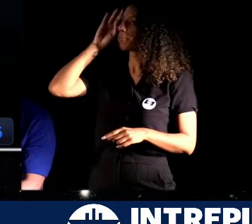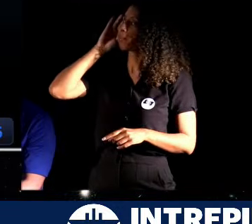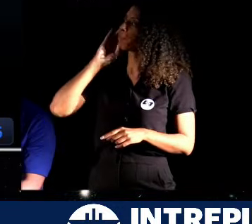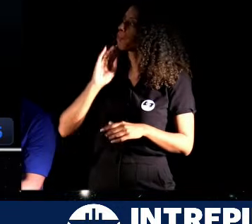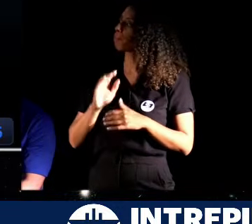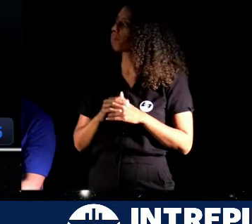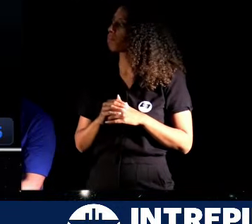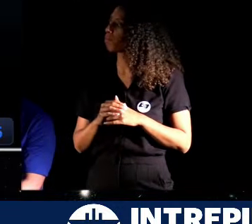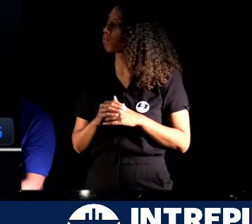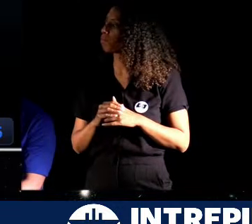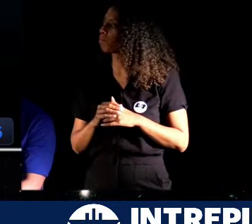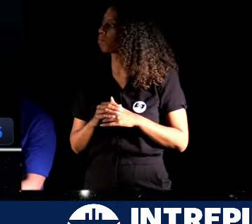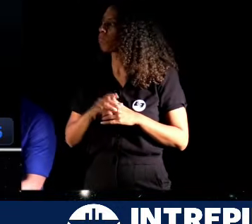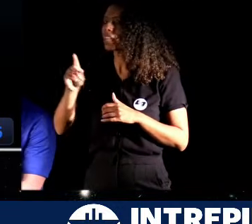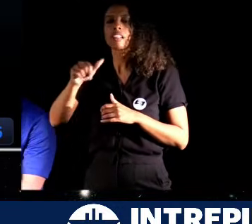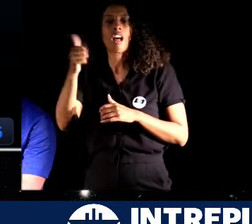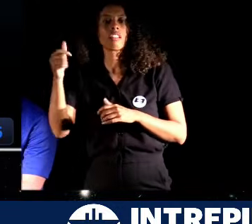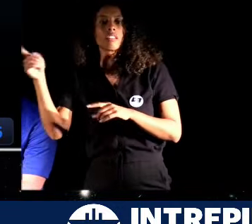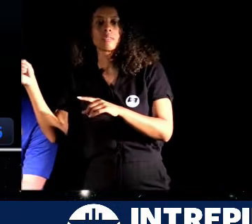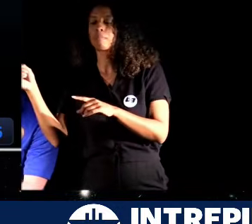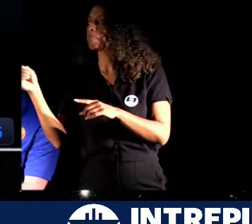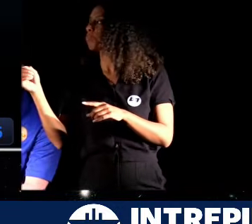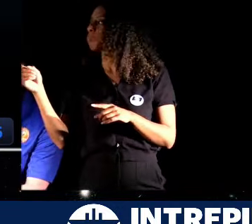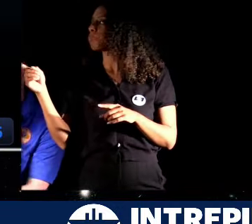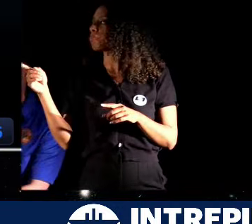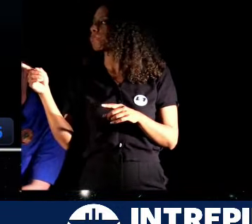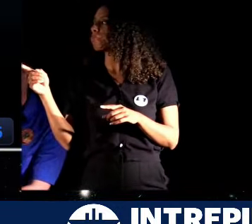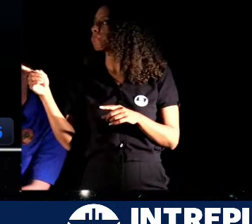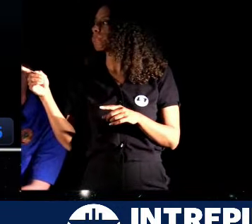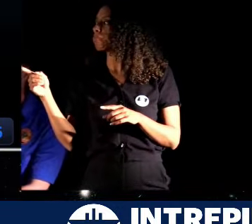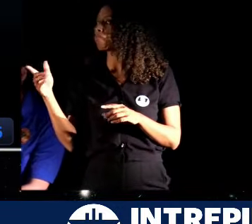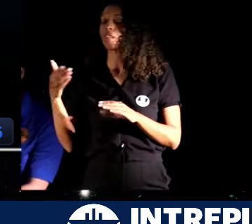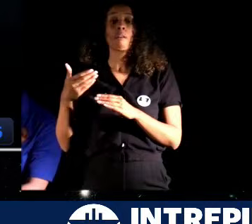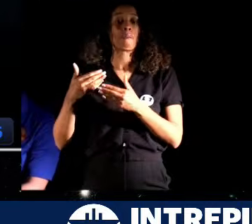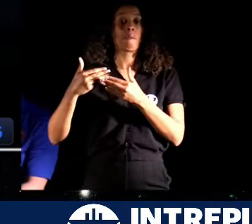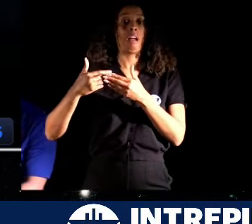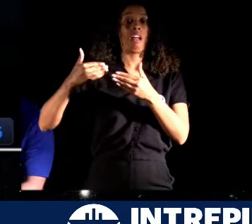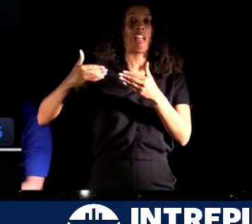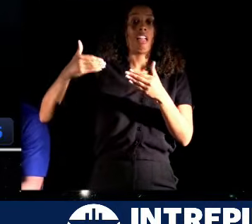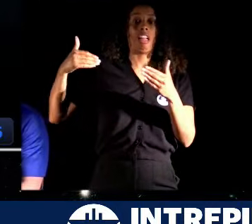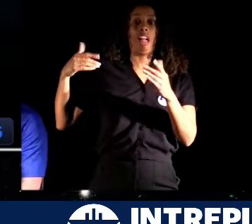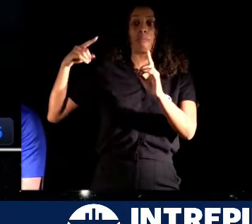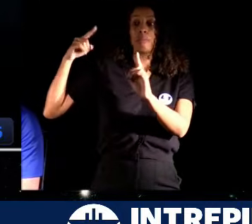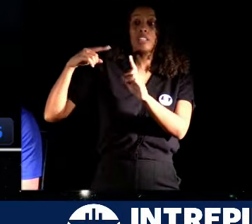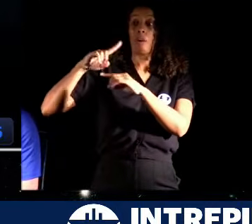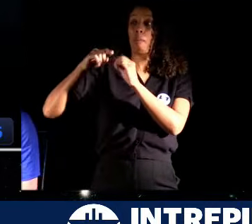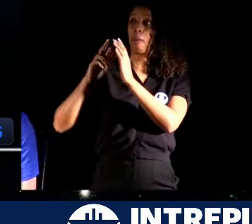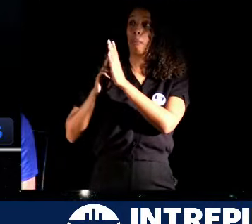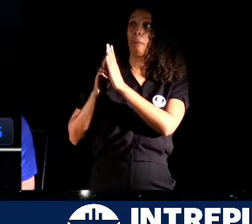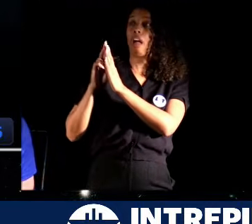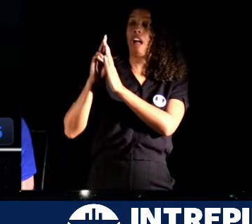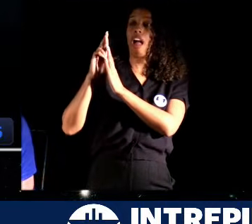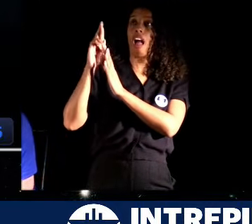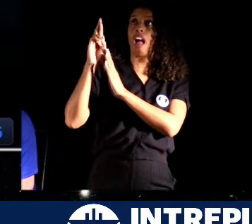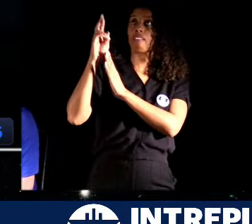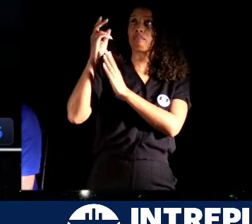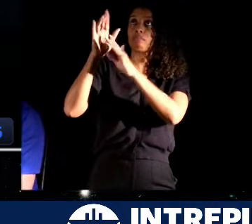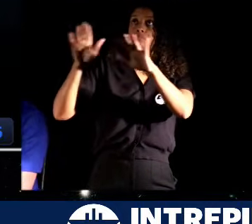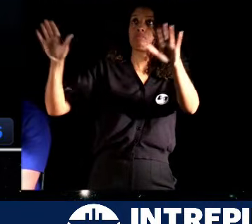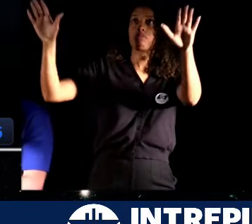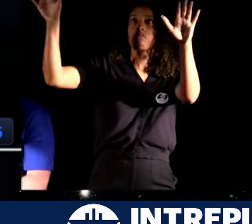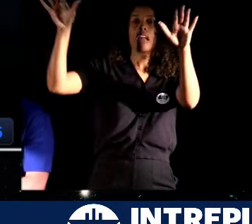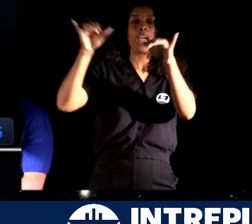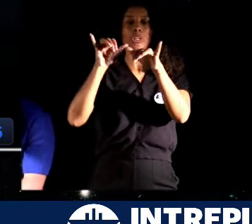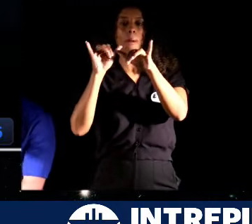and this is another one. So when we from previous missions, whenever we launch something in space, and you measure magnetic